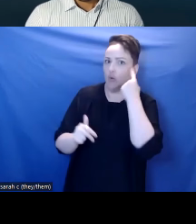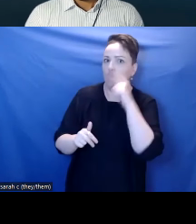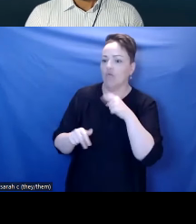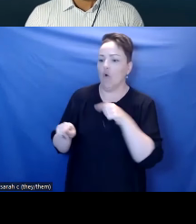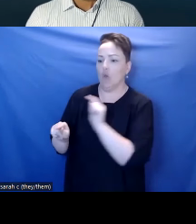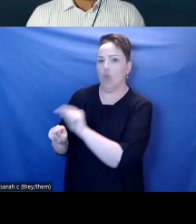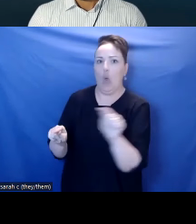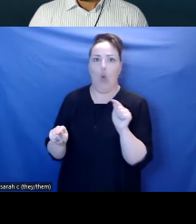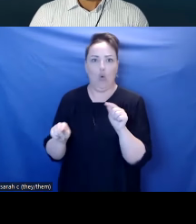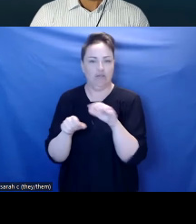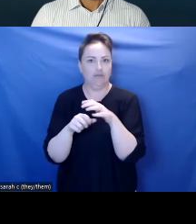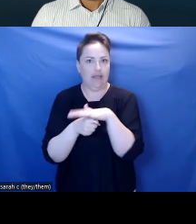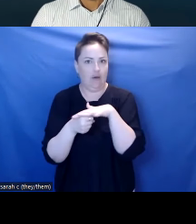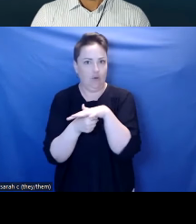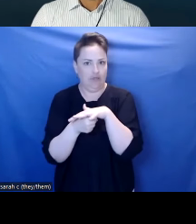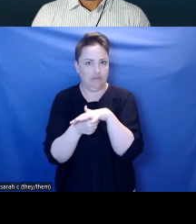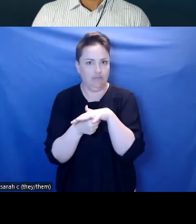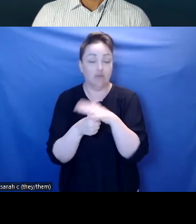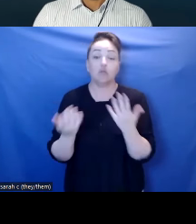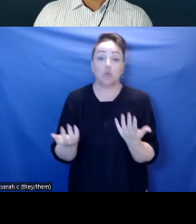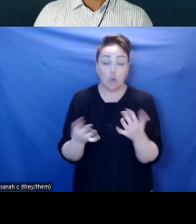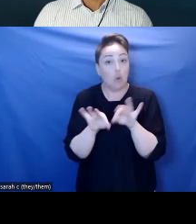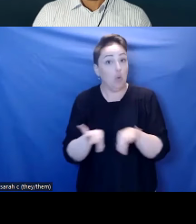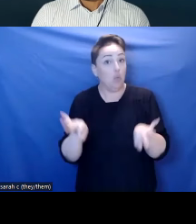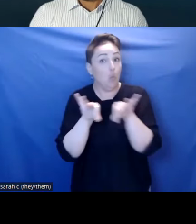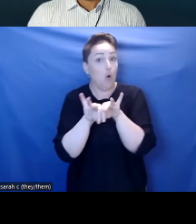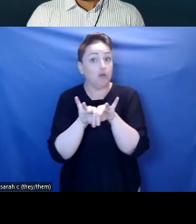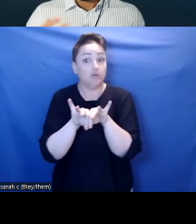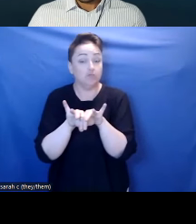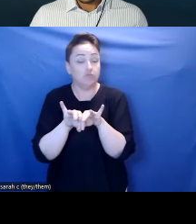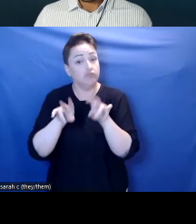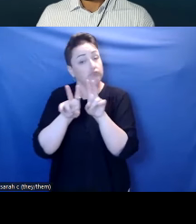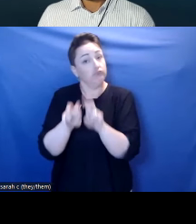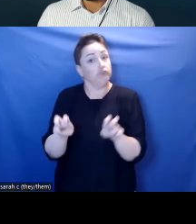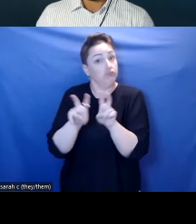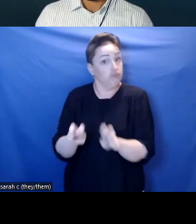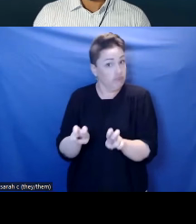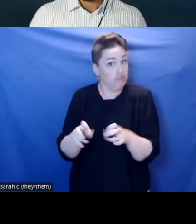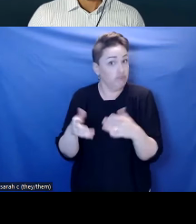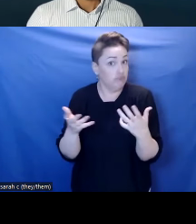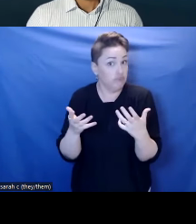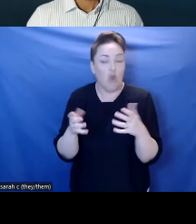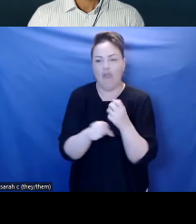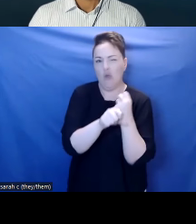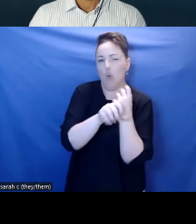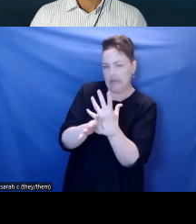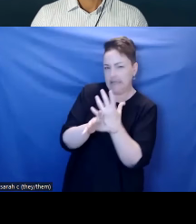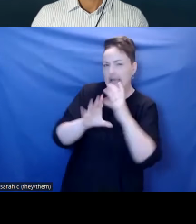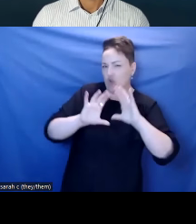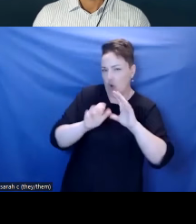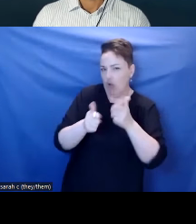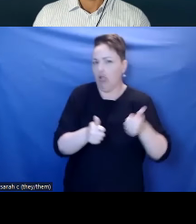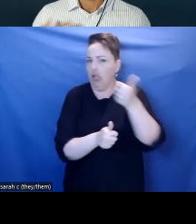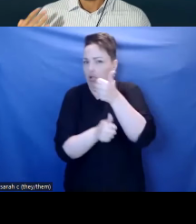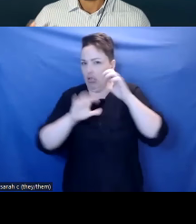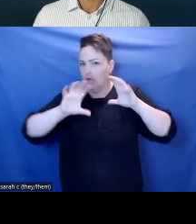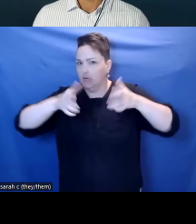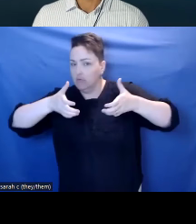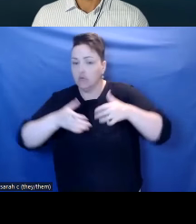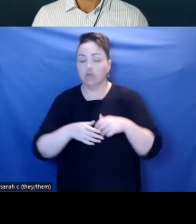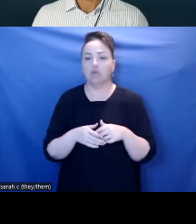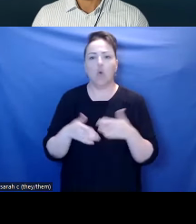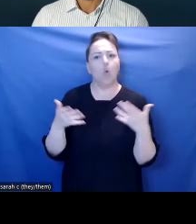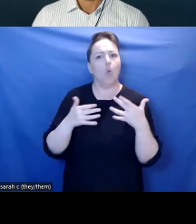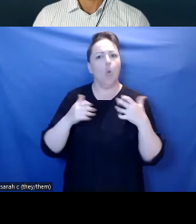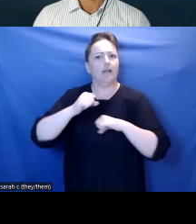sites. And questions you want to ask yourself, at an organizational level is, have infrastructure needs for, the overall